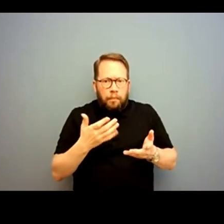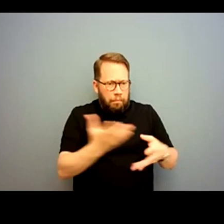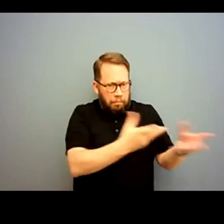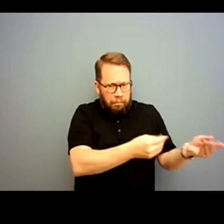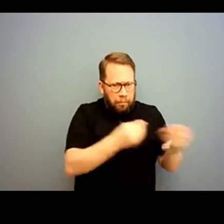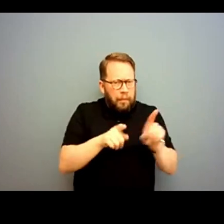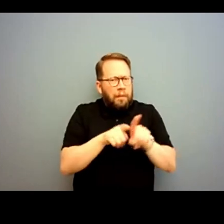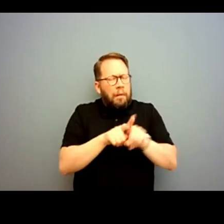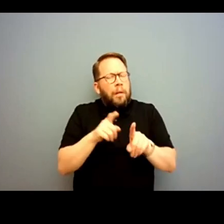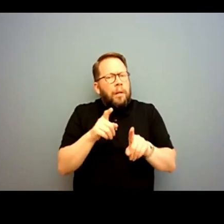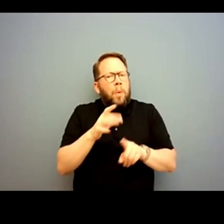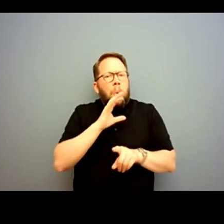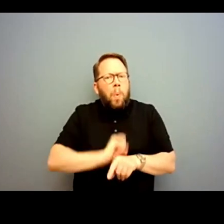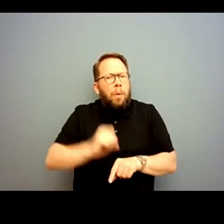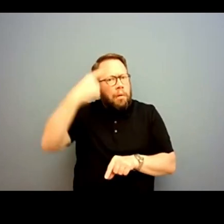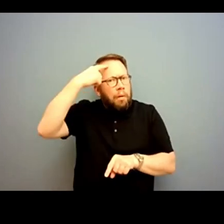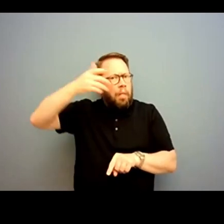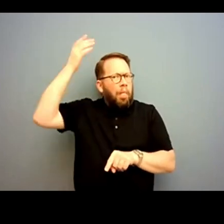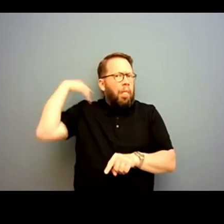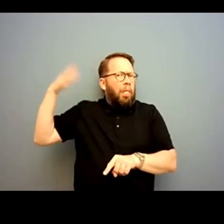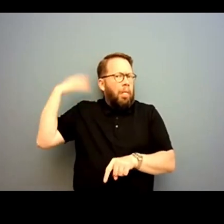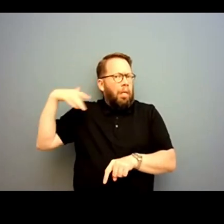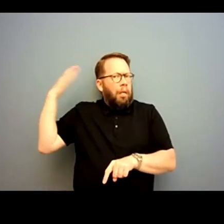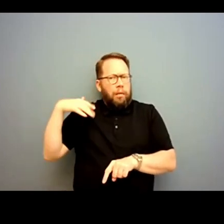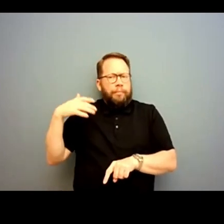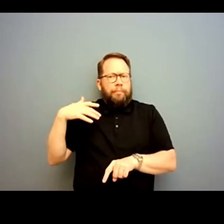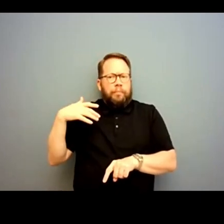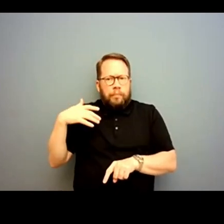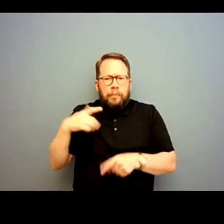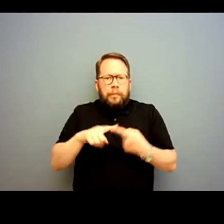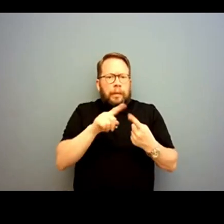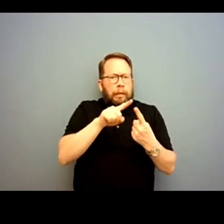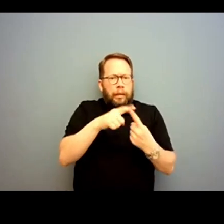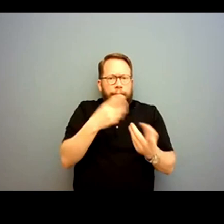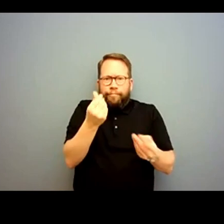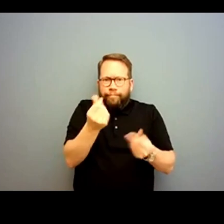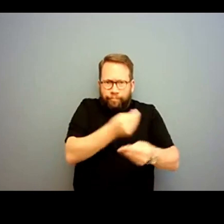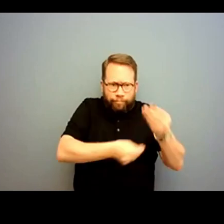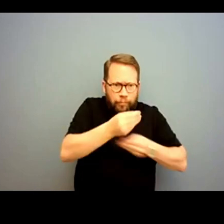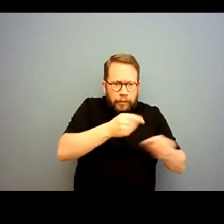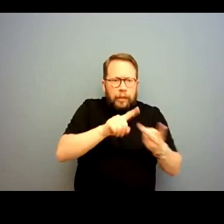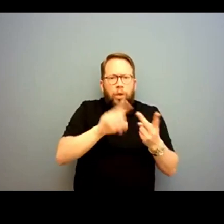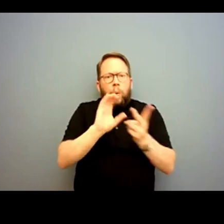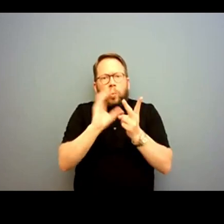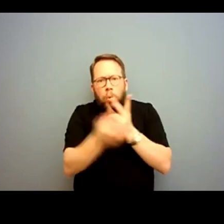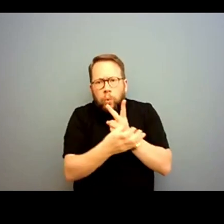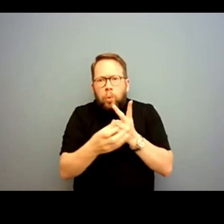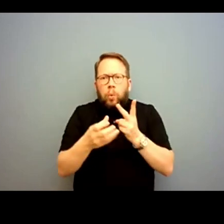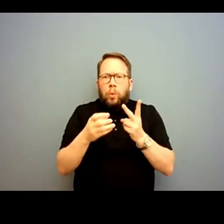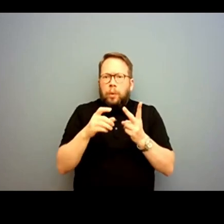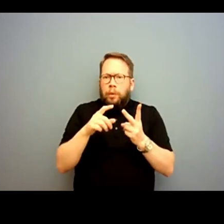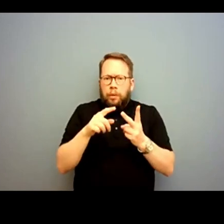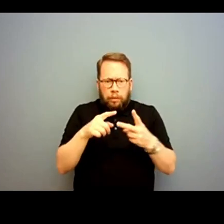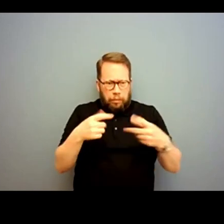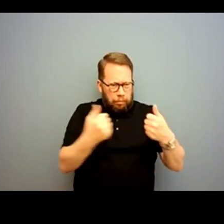exclusively about economic, social, and cultural rights and older persons. So in the wrong eyes, that was